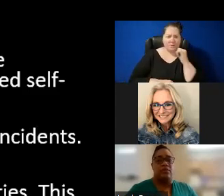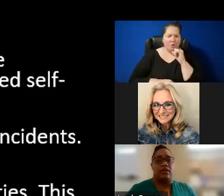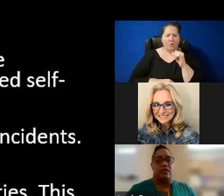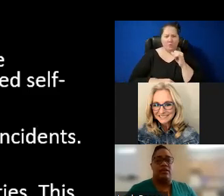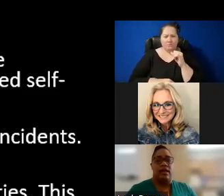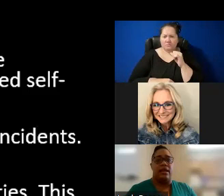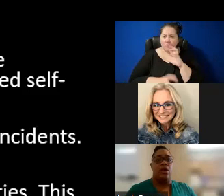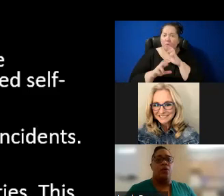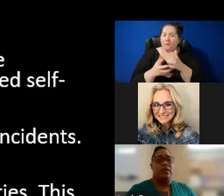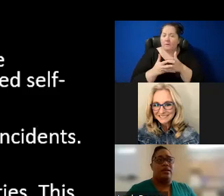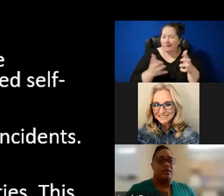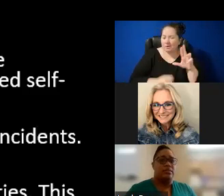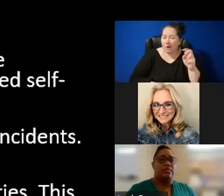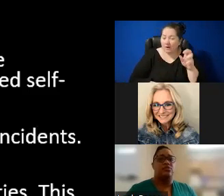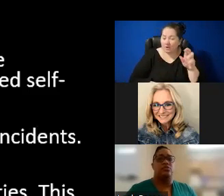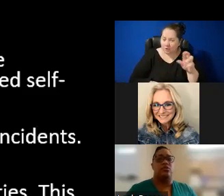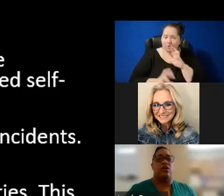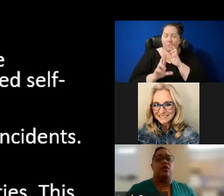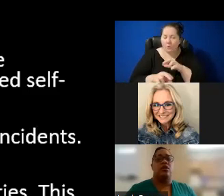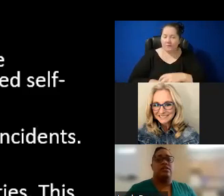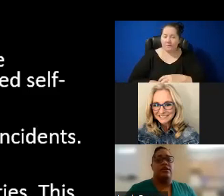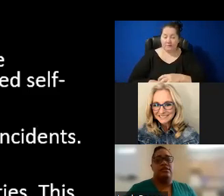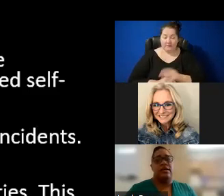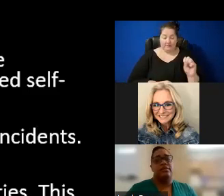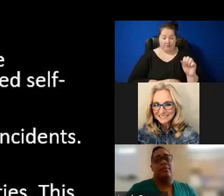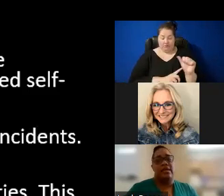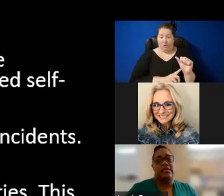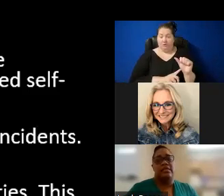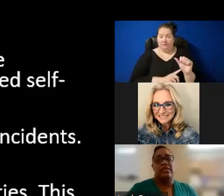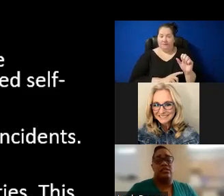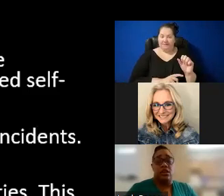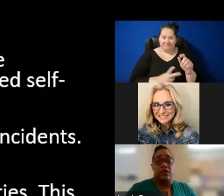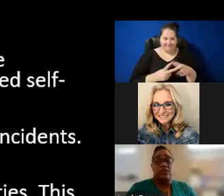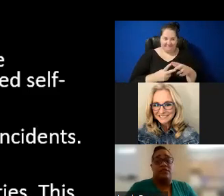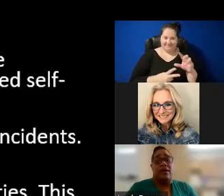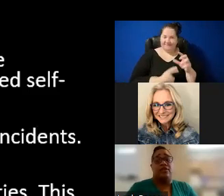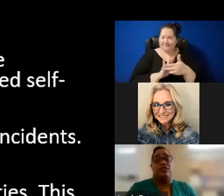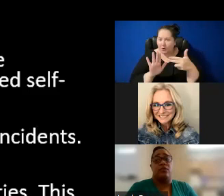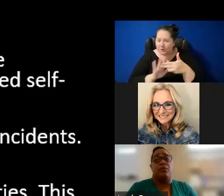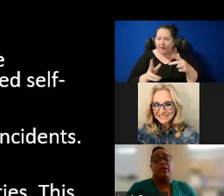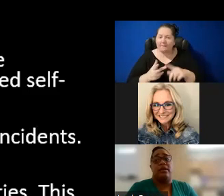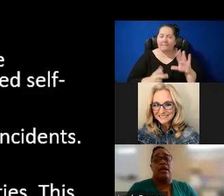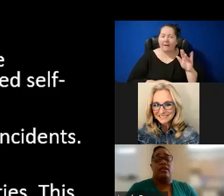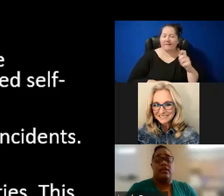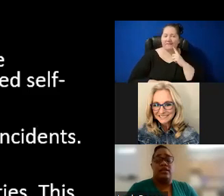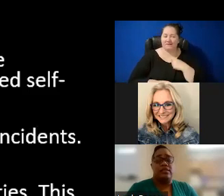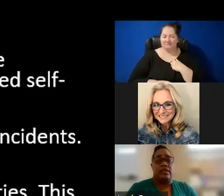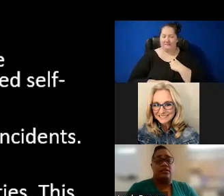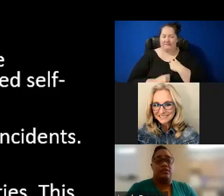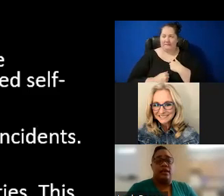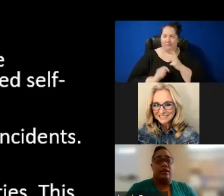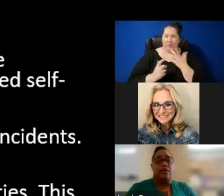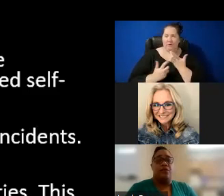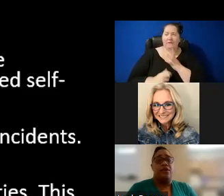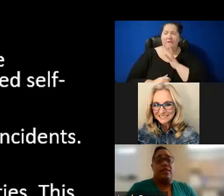in these communities, right? When it comes to sexual assault, stereotypes and biases can discourage survivors from reporting the